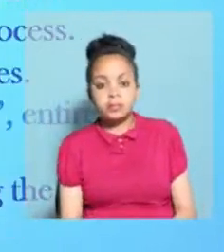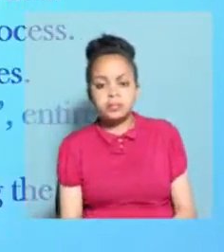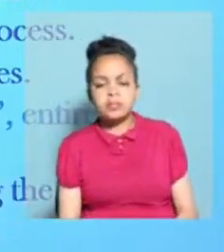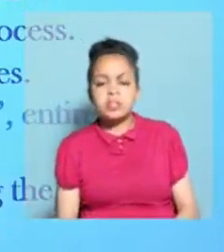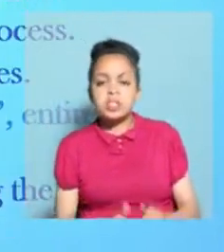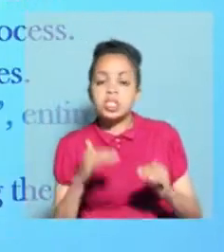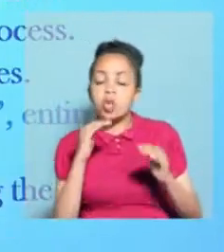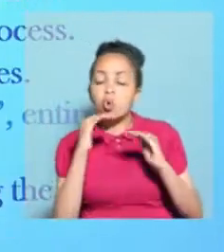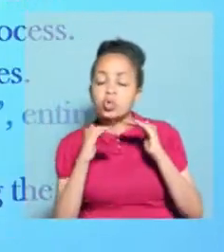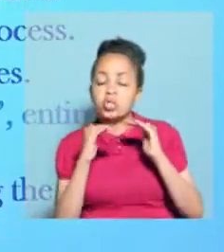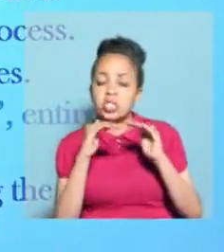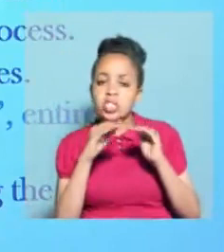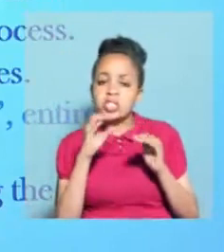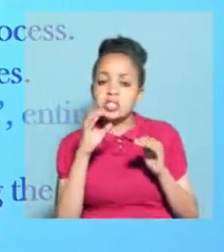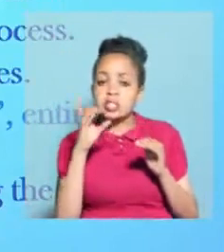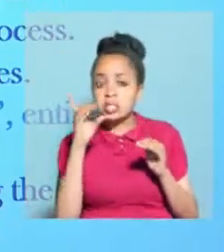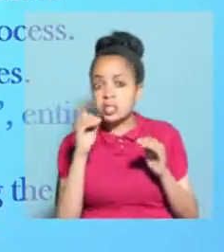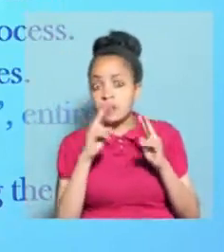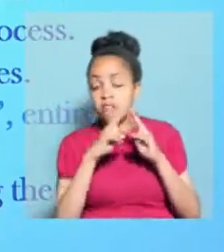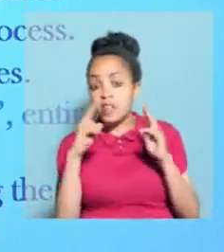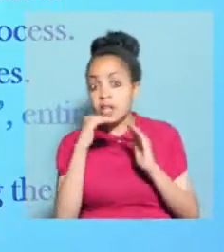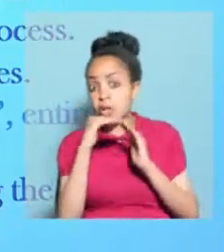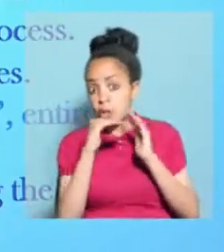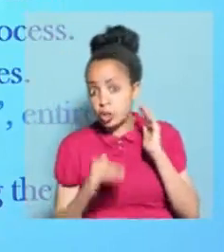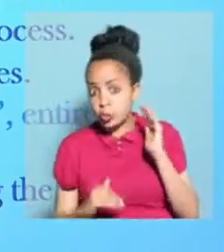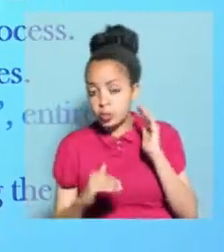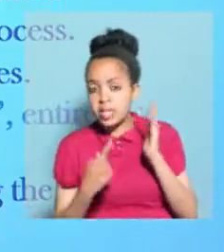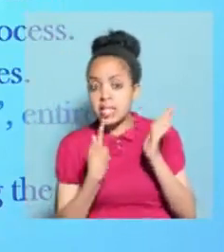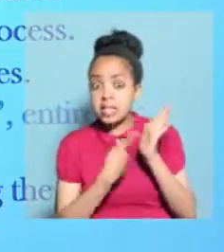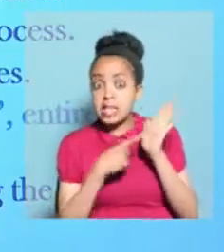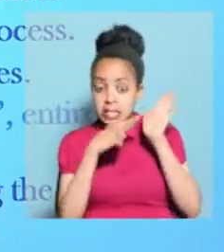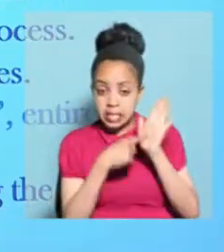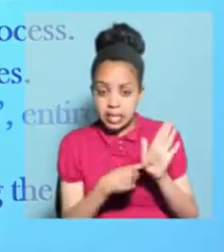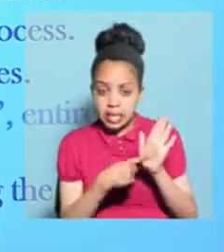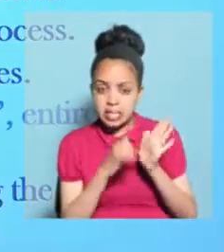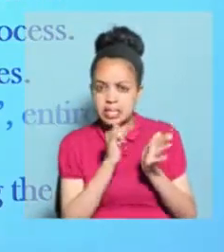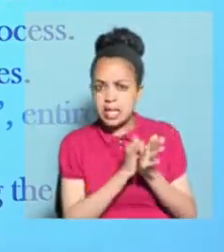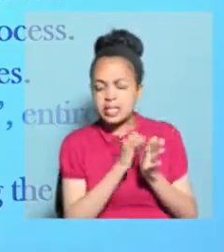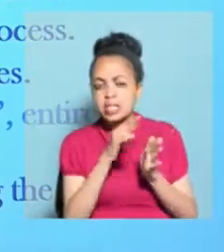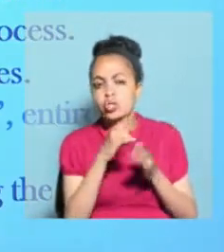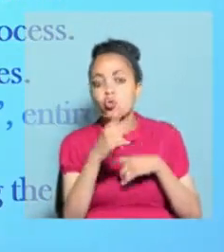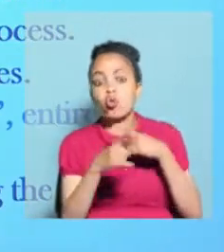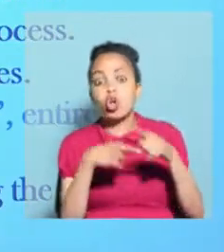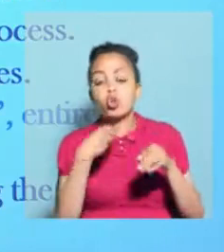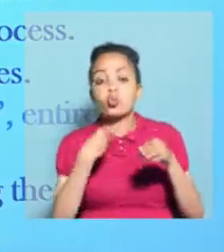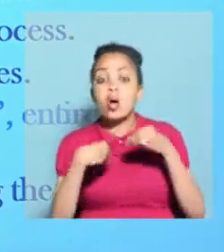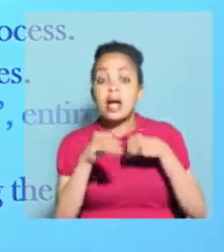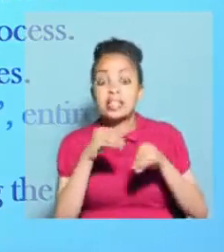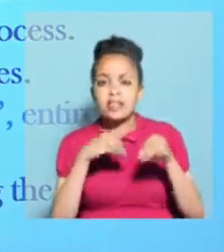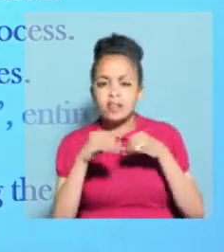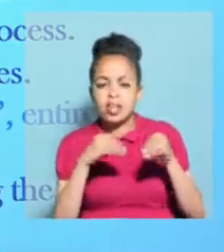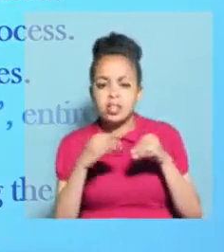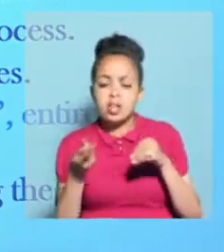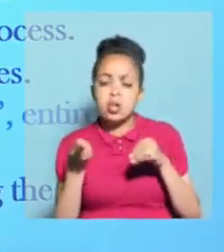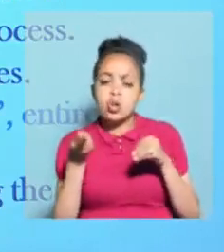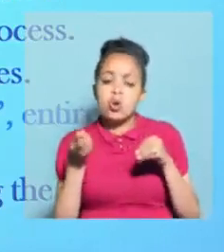The concentration of D in the cell become highly reduced. This indicates that it is going to activate